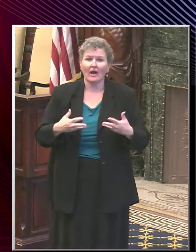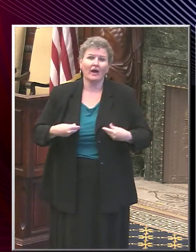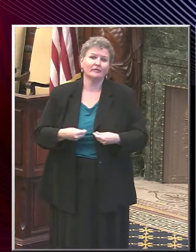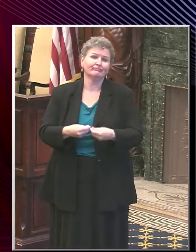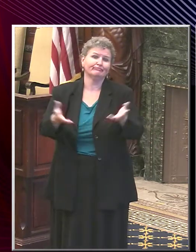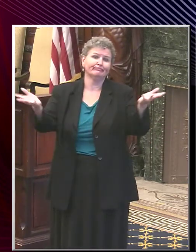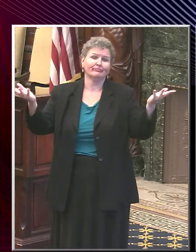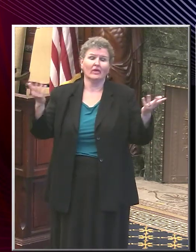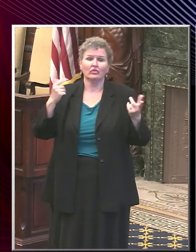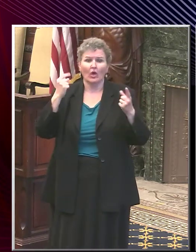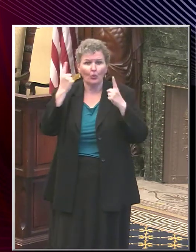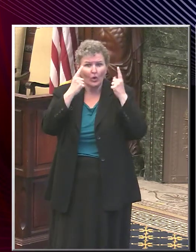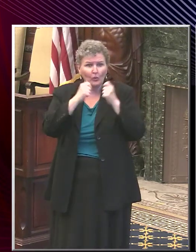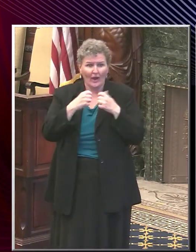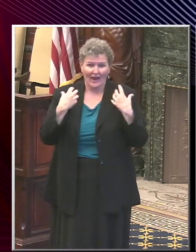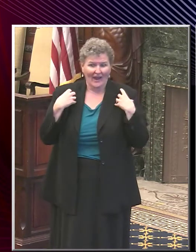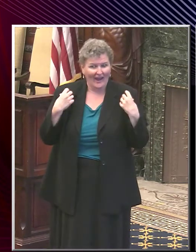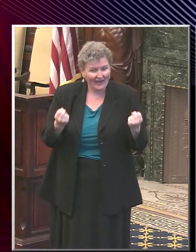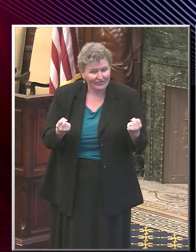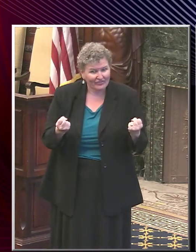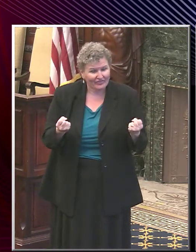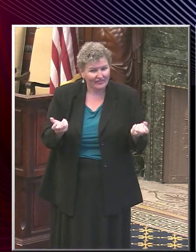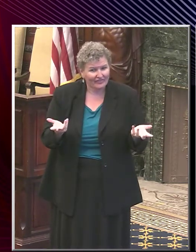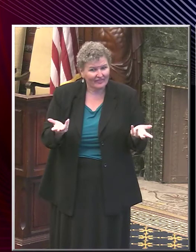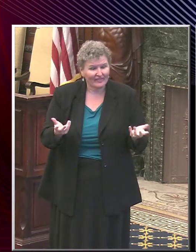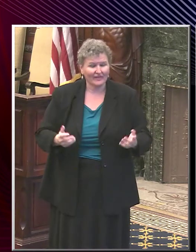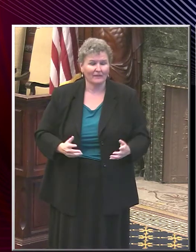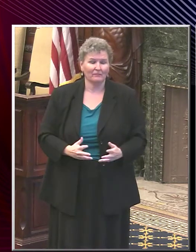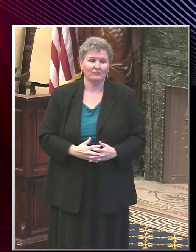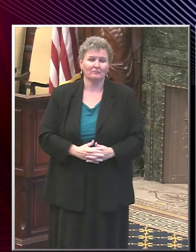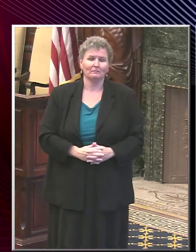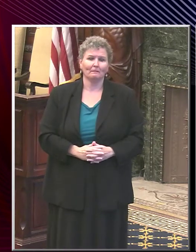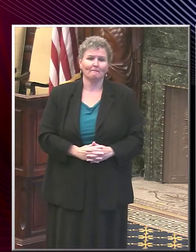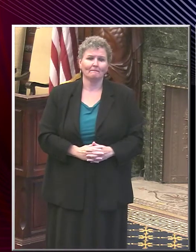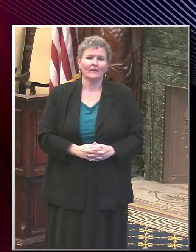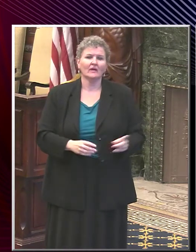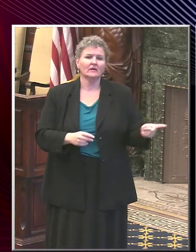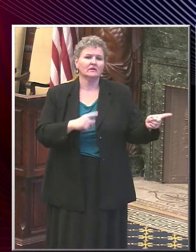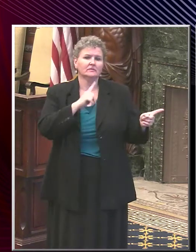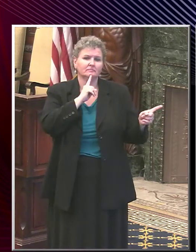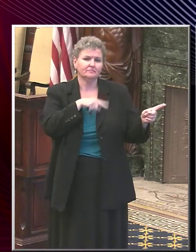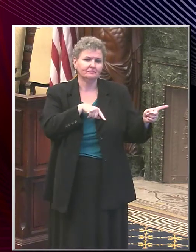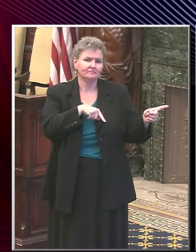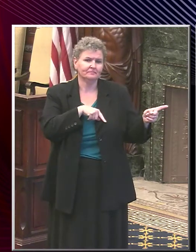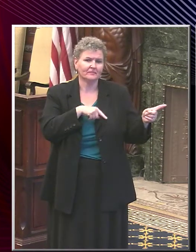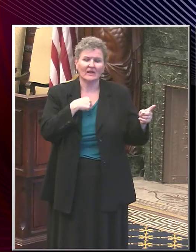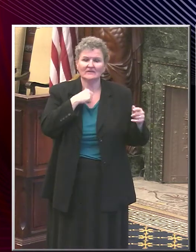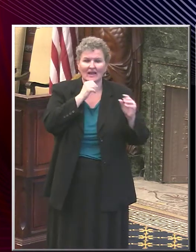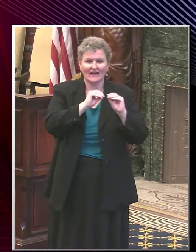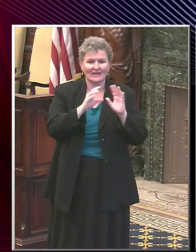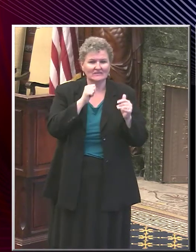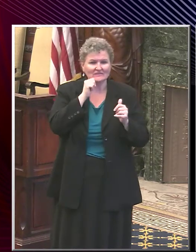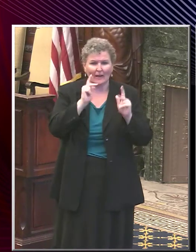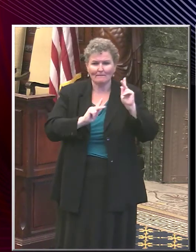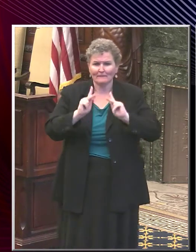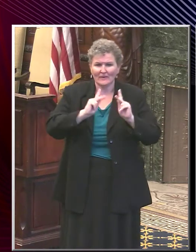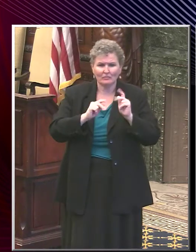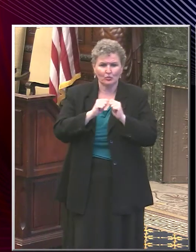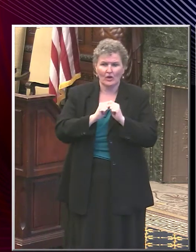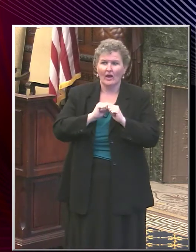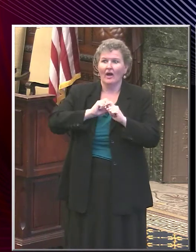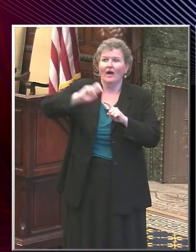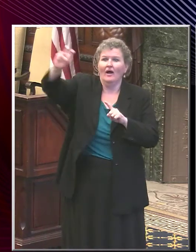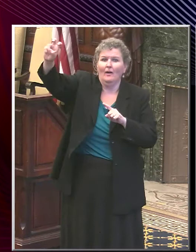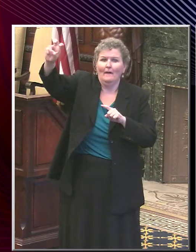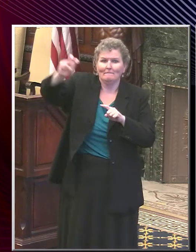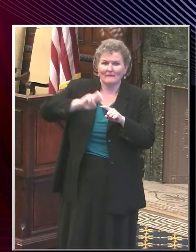when it comes to health than regular citizens? Just to be clear, we're not saying that people go out of town and come back that we're going to be doing contact tracing. We just